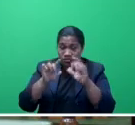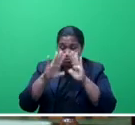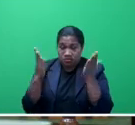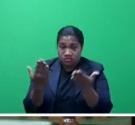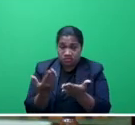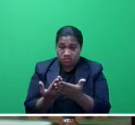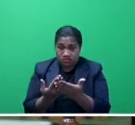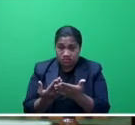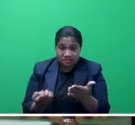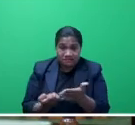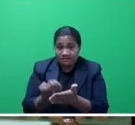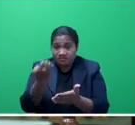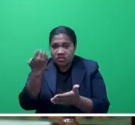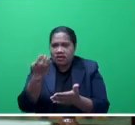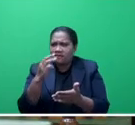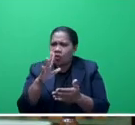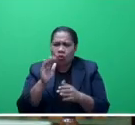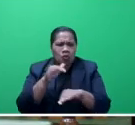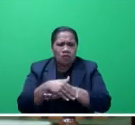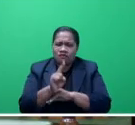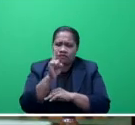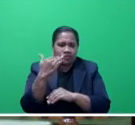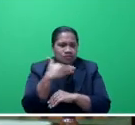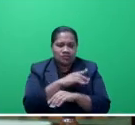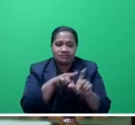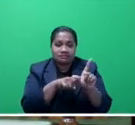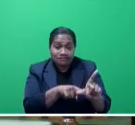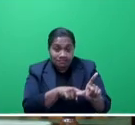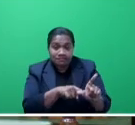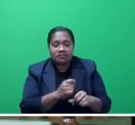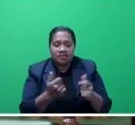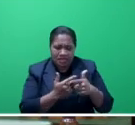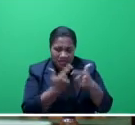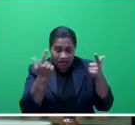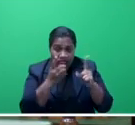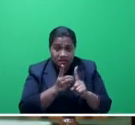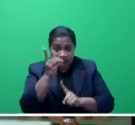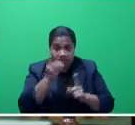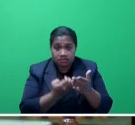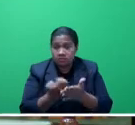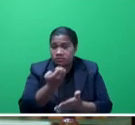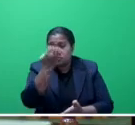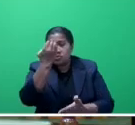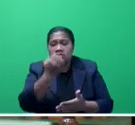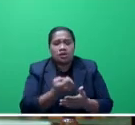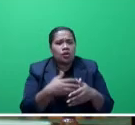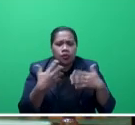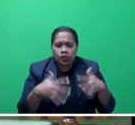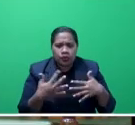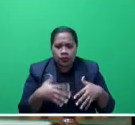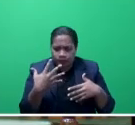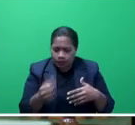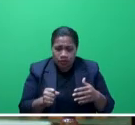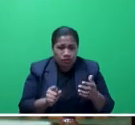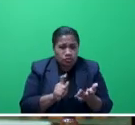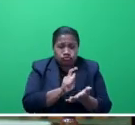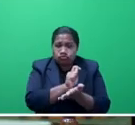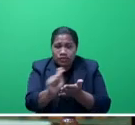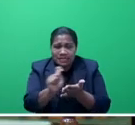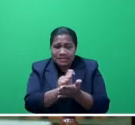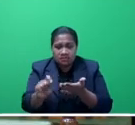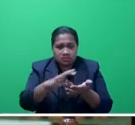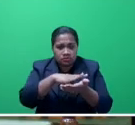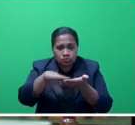contractions in over 100 years. Large and developed economies mobilized trillions of dollars in economic